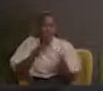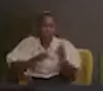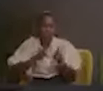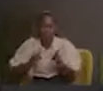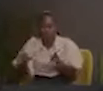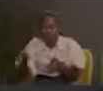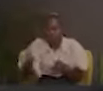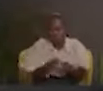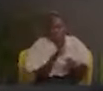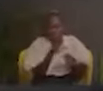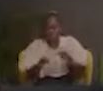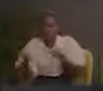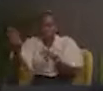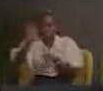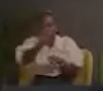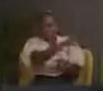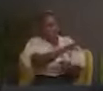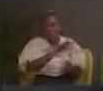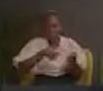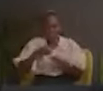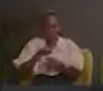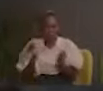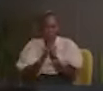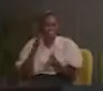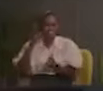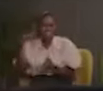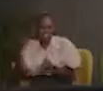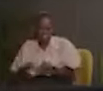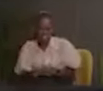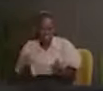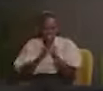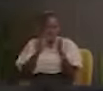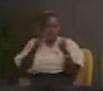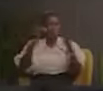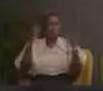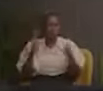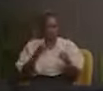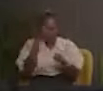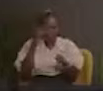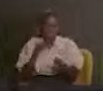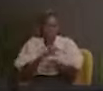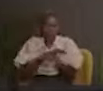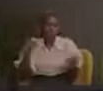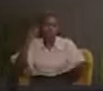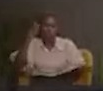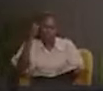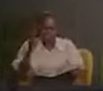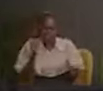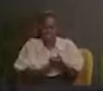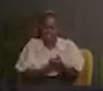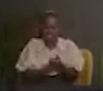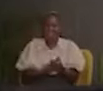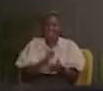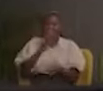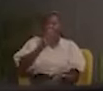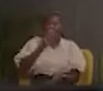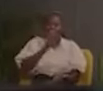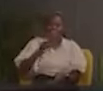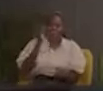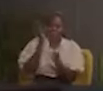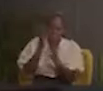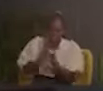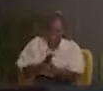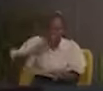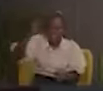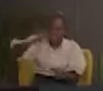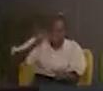jealousy and envy with no trace of power, because they have not come into an understanding that genuine faith demands